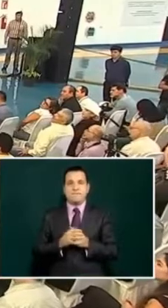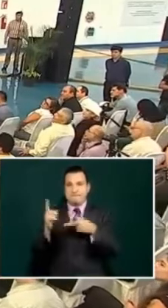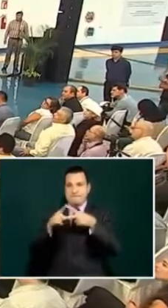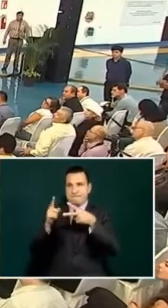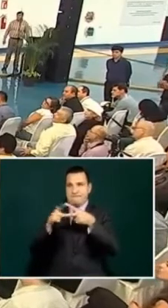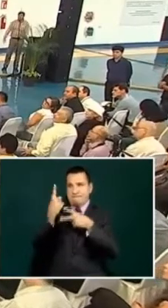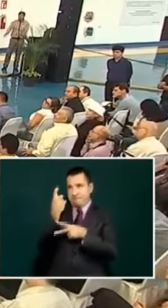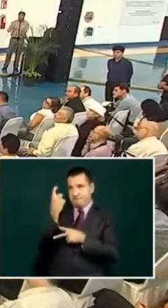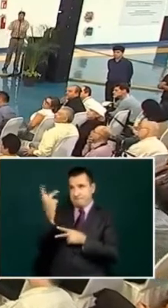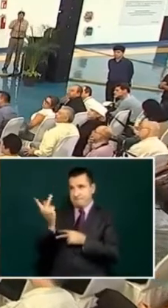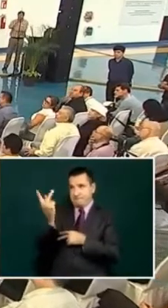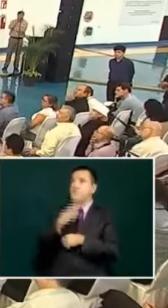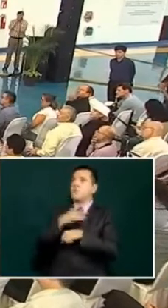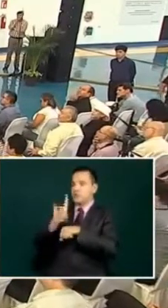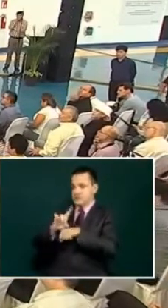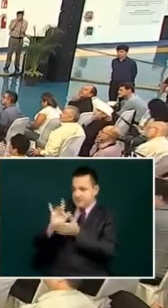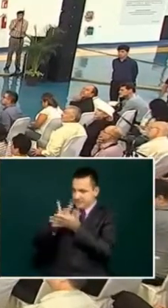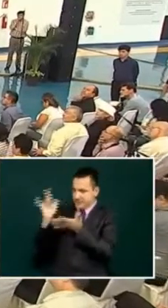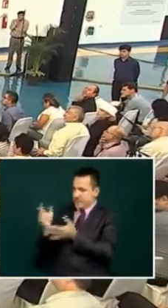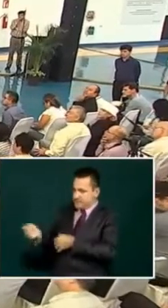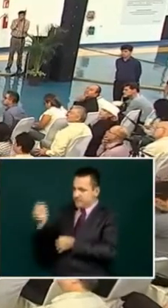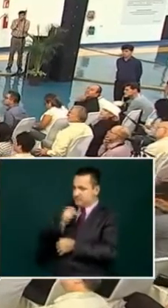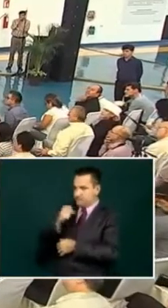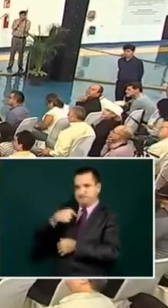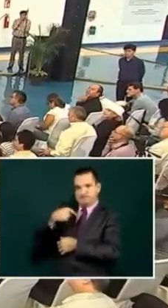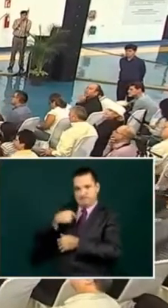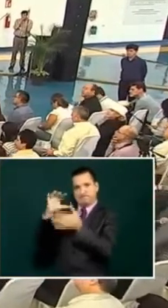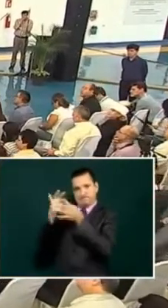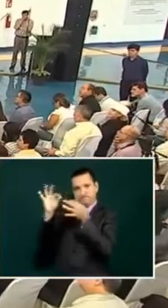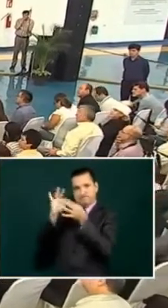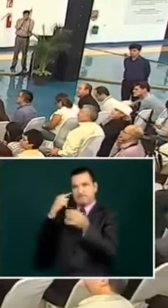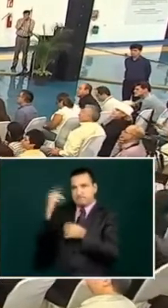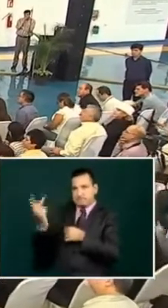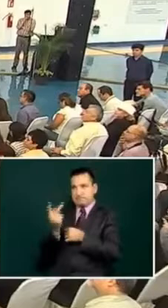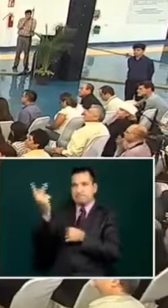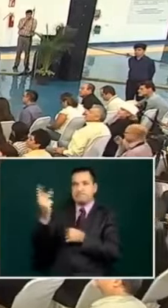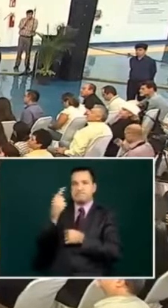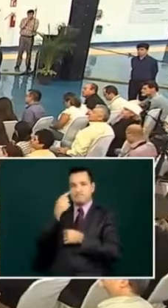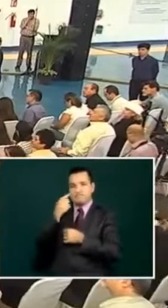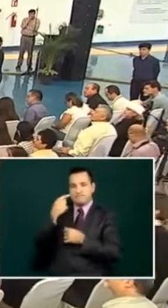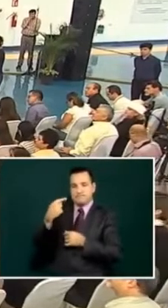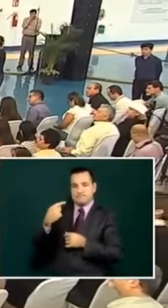one is thank you for letting me speak